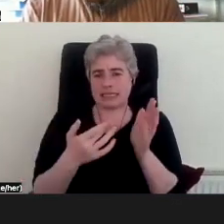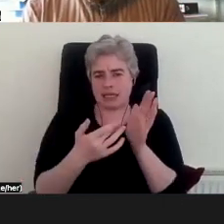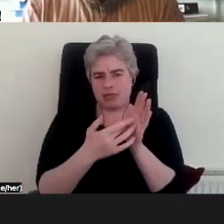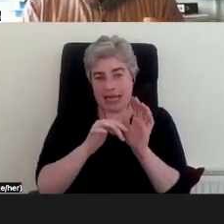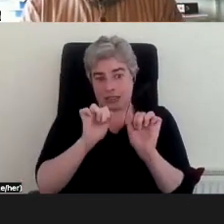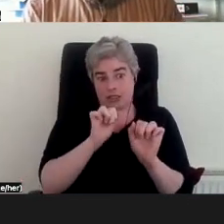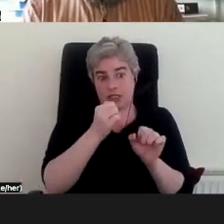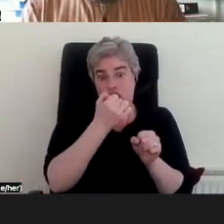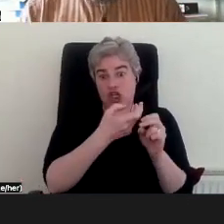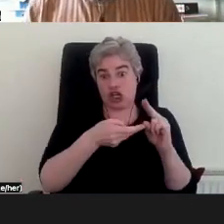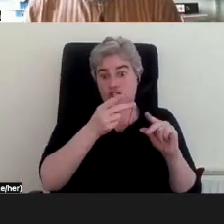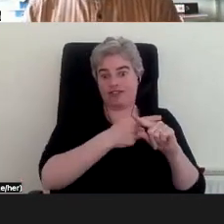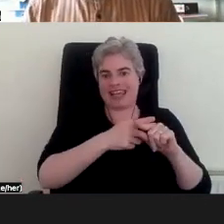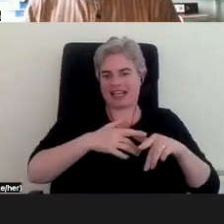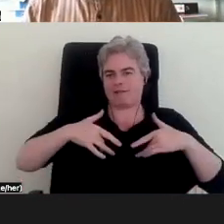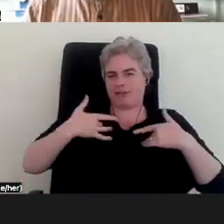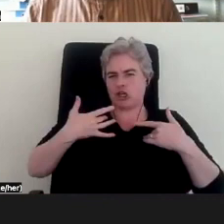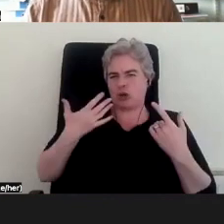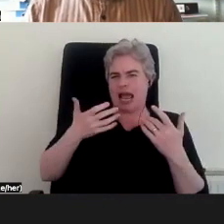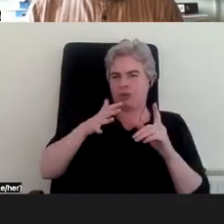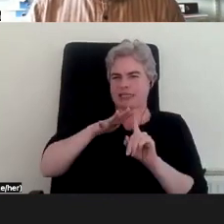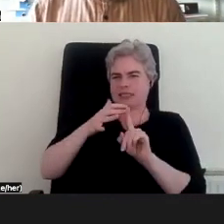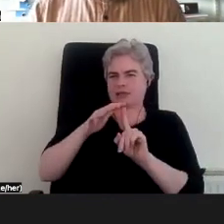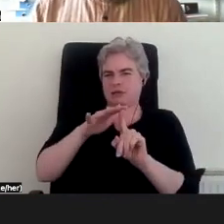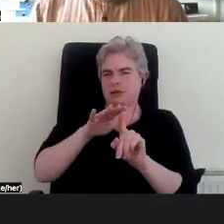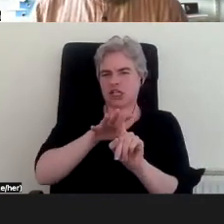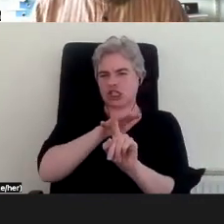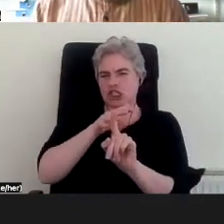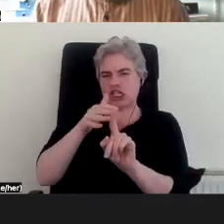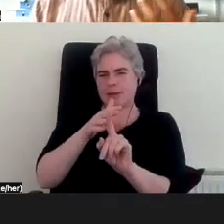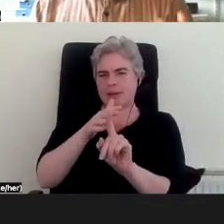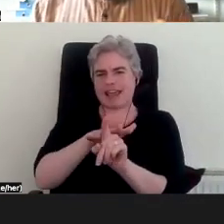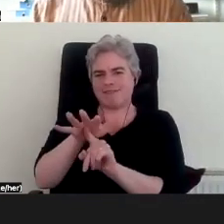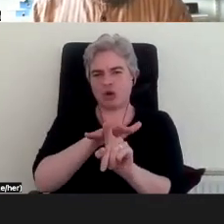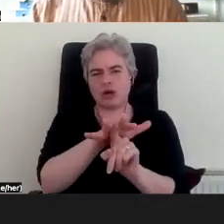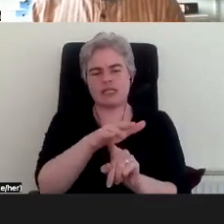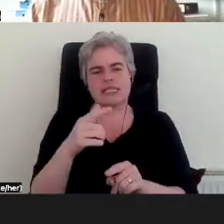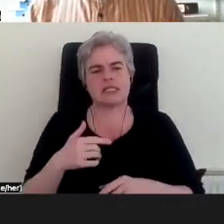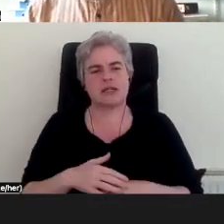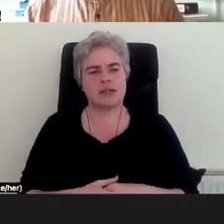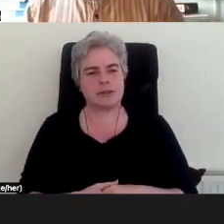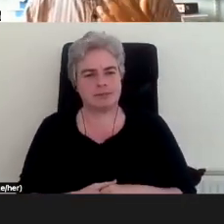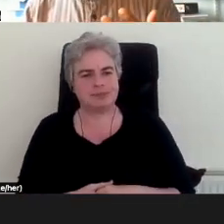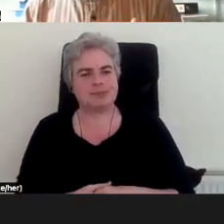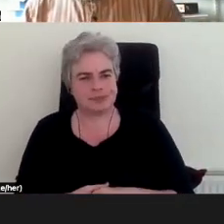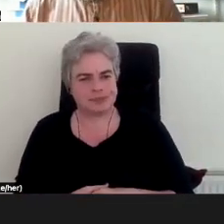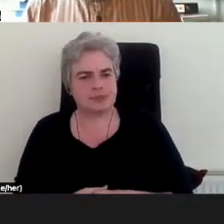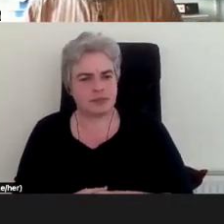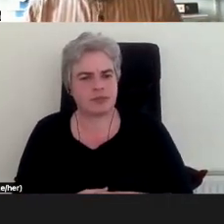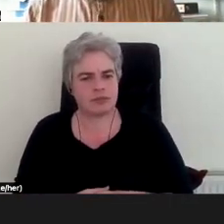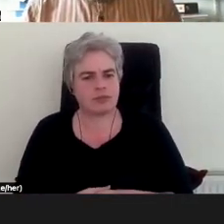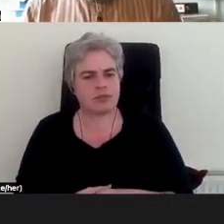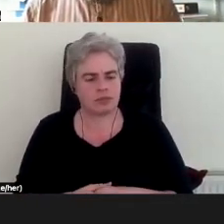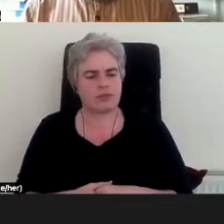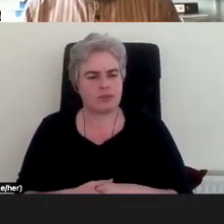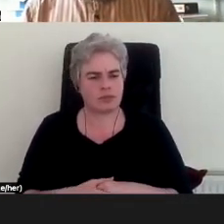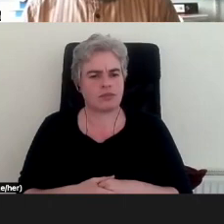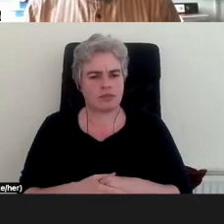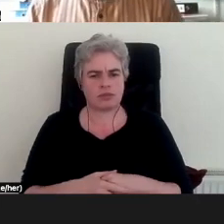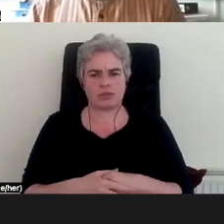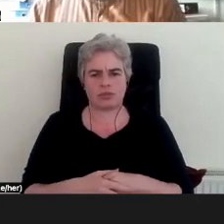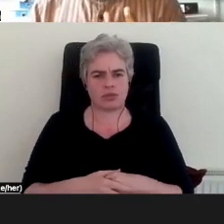were shaped in the 18th and the 19th century. And of course, just as a side note, as